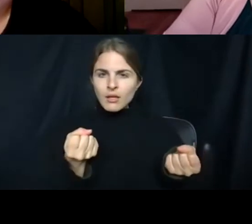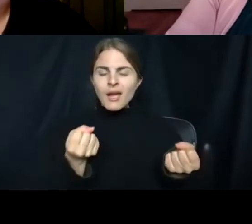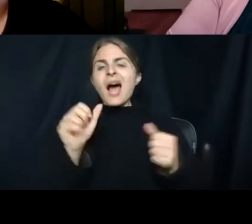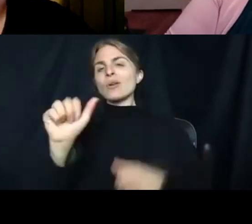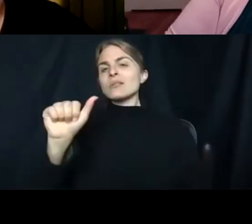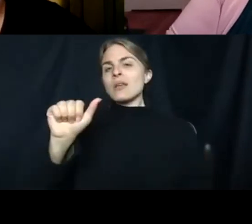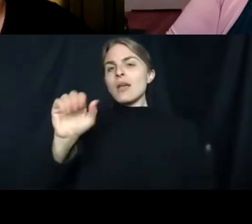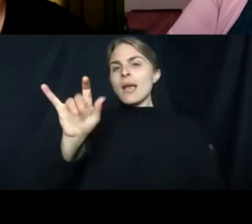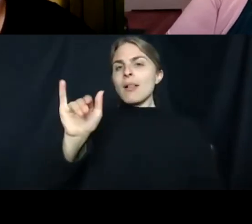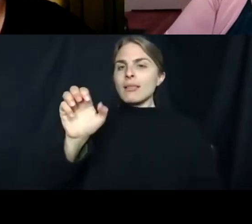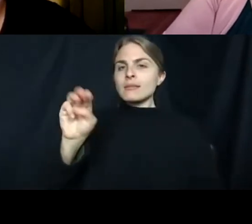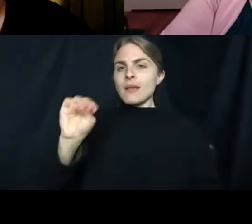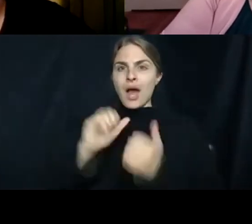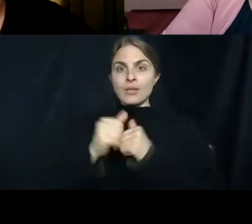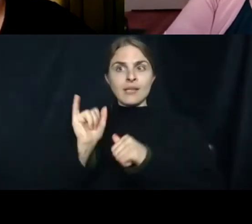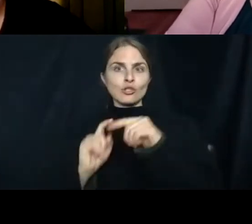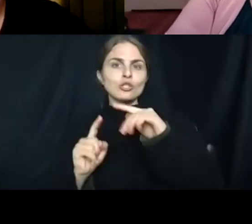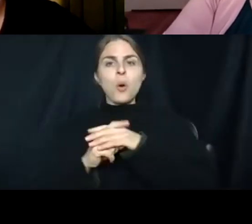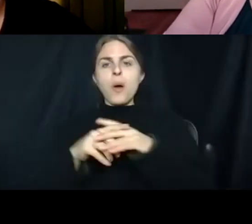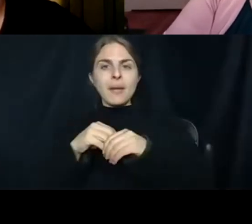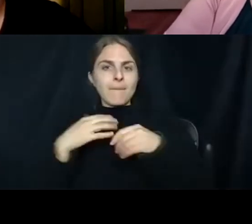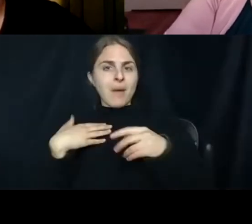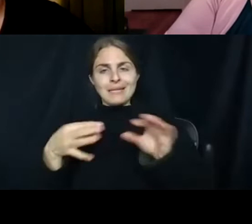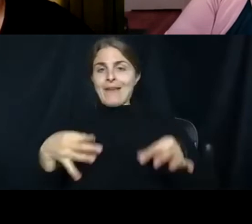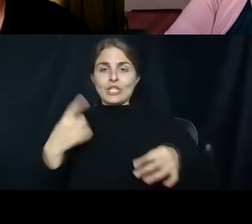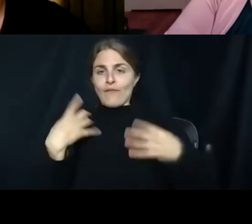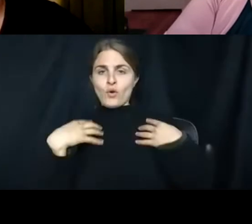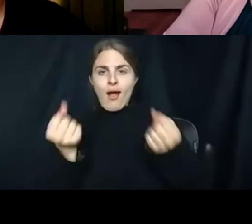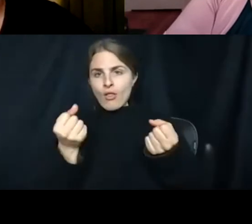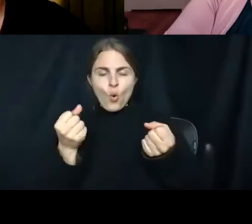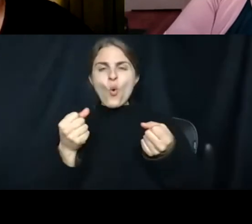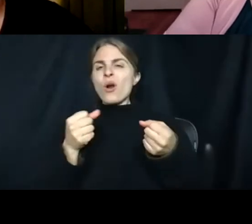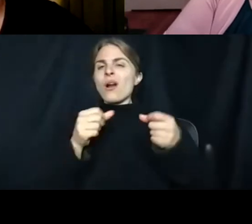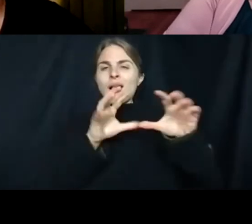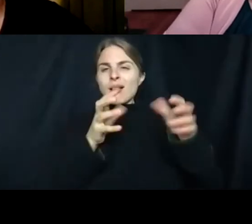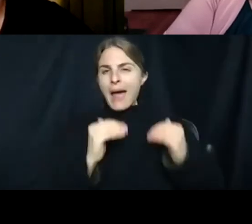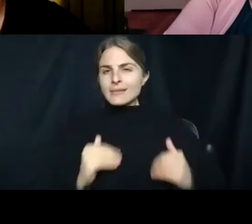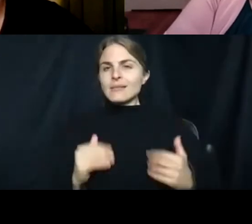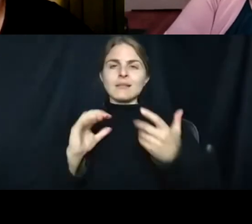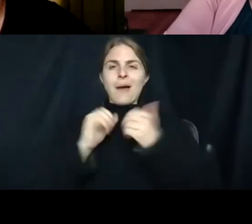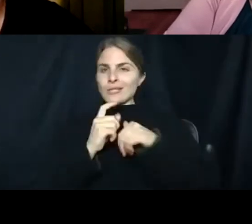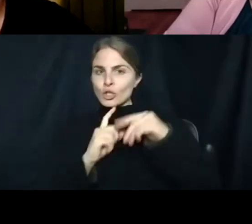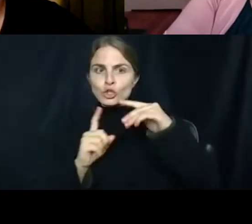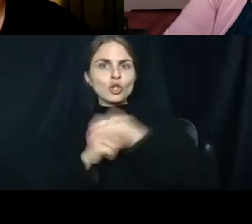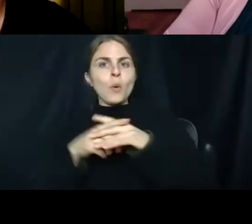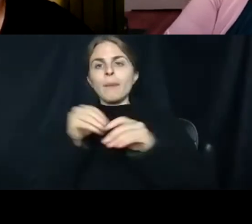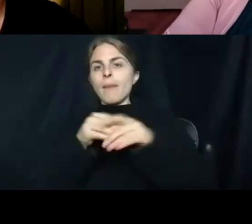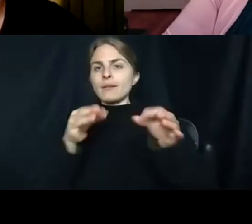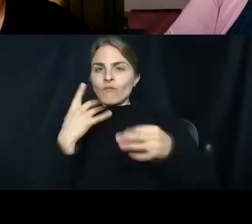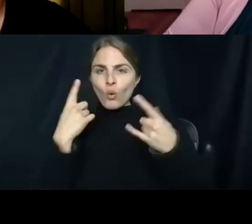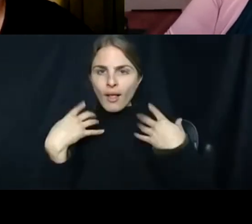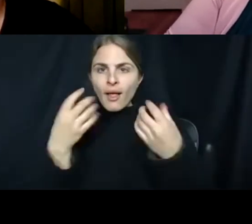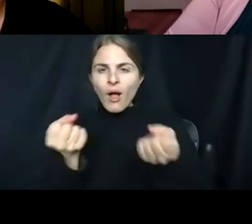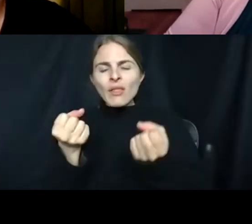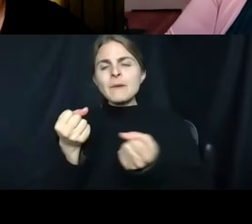in my definition of health? And how does classism show up in my definition of health? And really starting to dissect that and look at like,